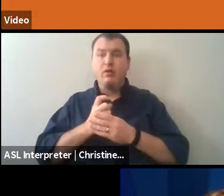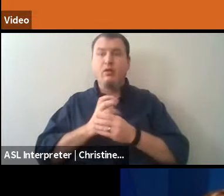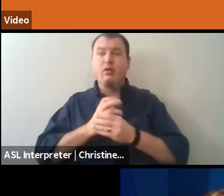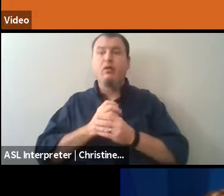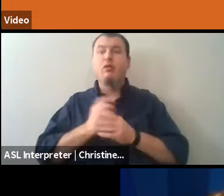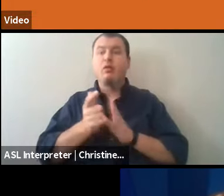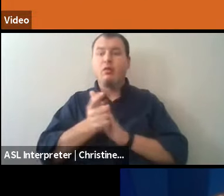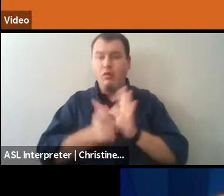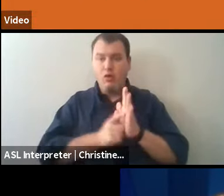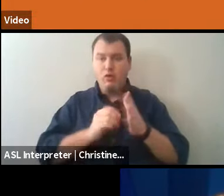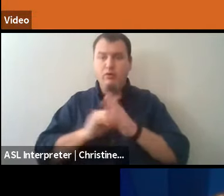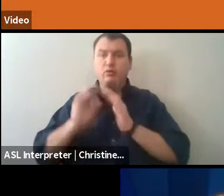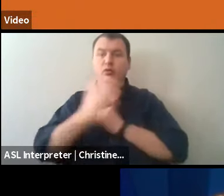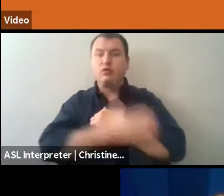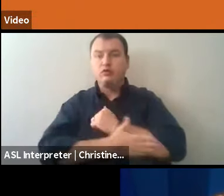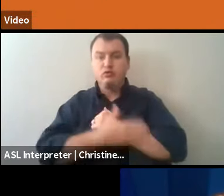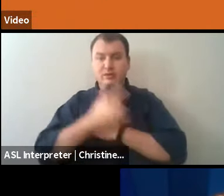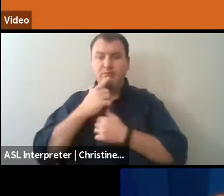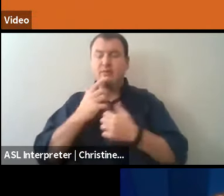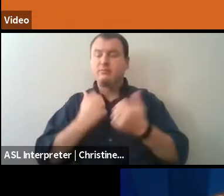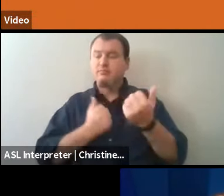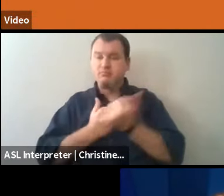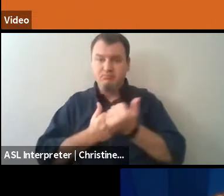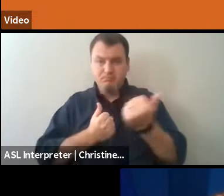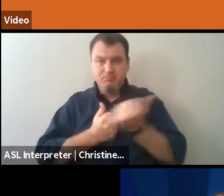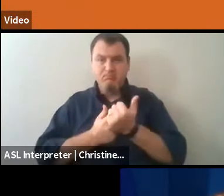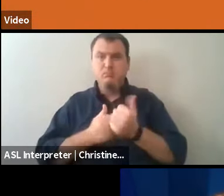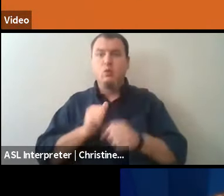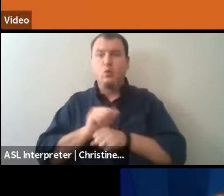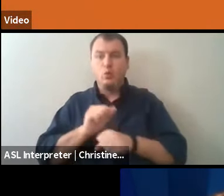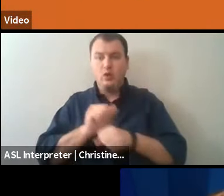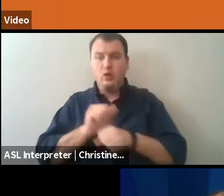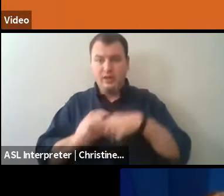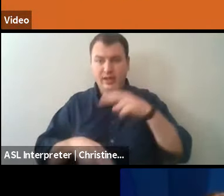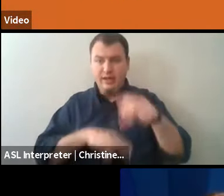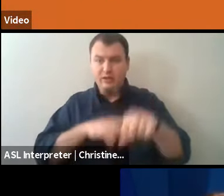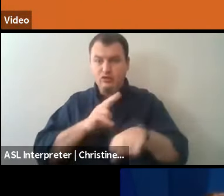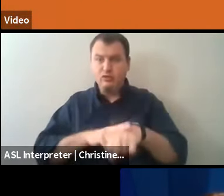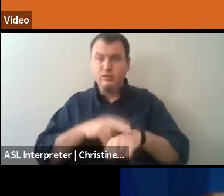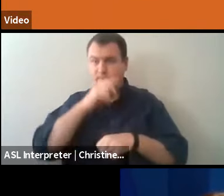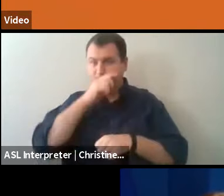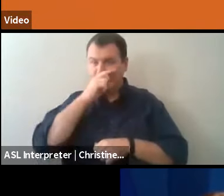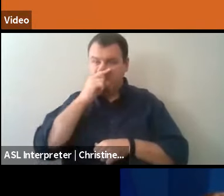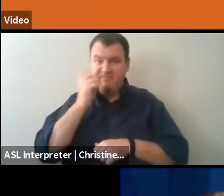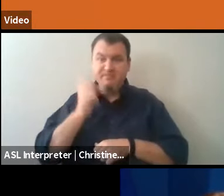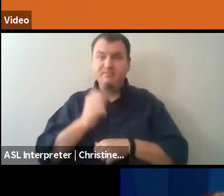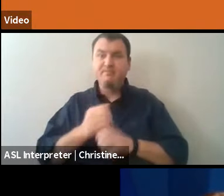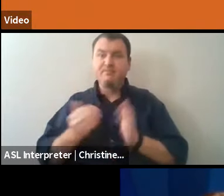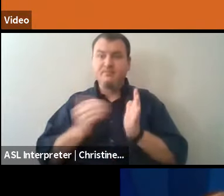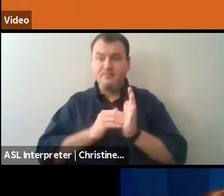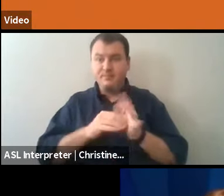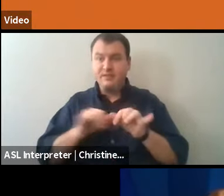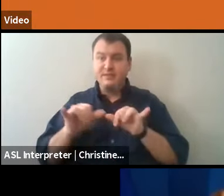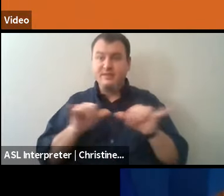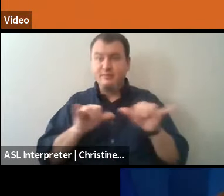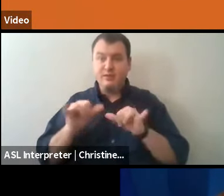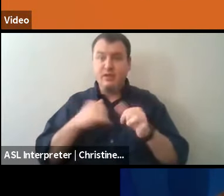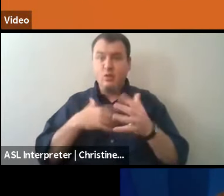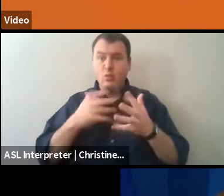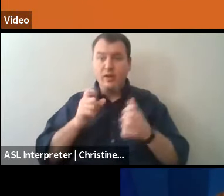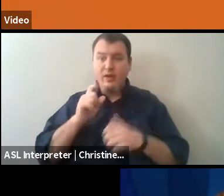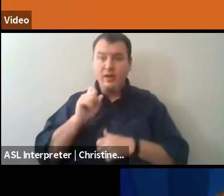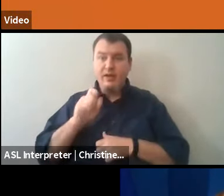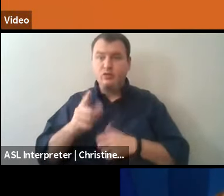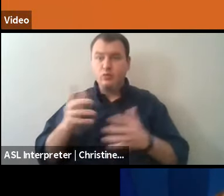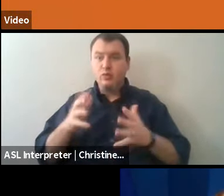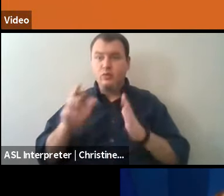instrumental in supporting work nationally. And again, similarly, I wanted to ask you, what role